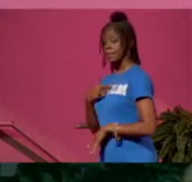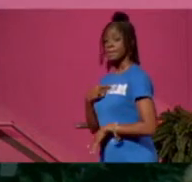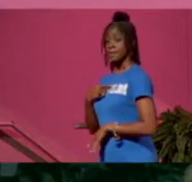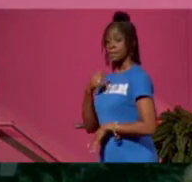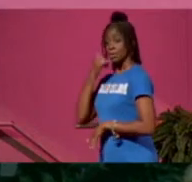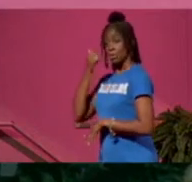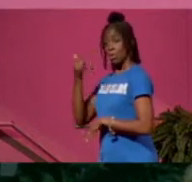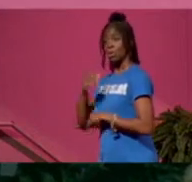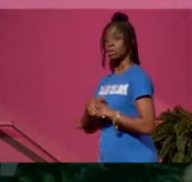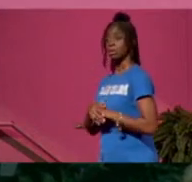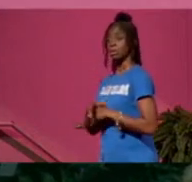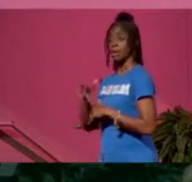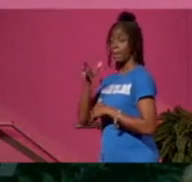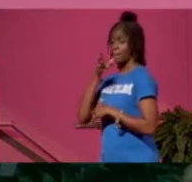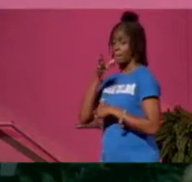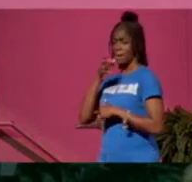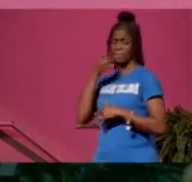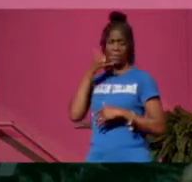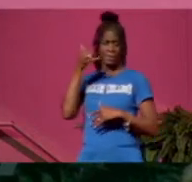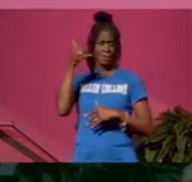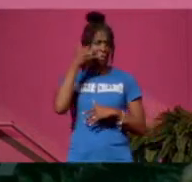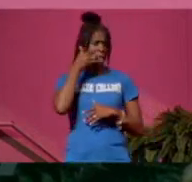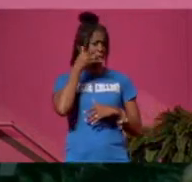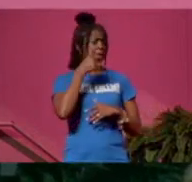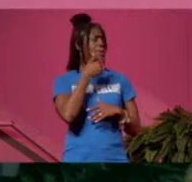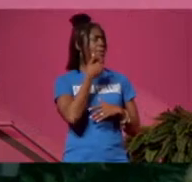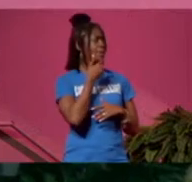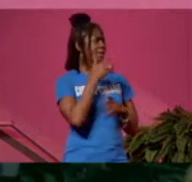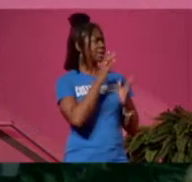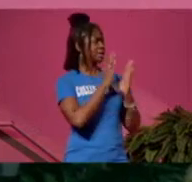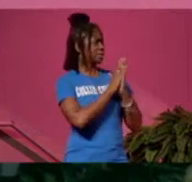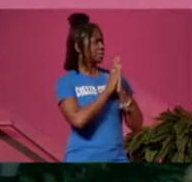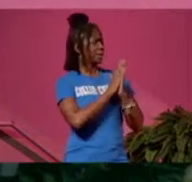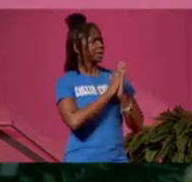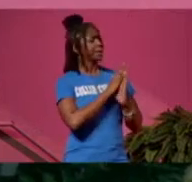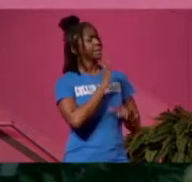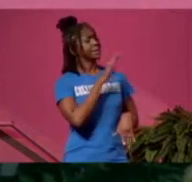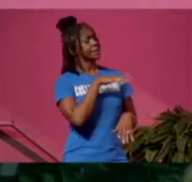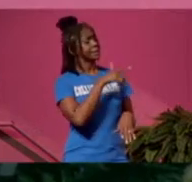She gave me lip before, but hey, look, that's my mama. That's what she's gonna do. But they need to hear you